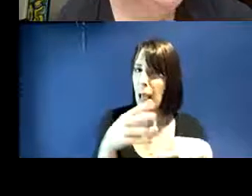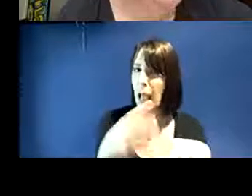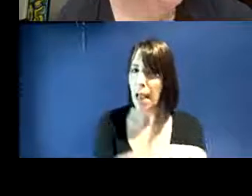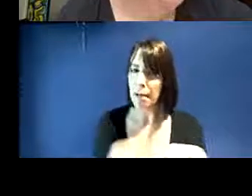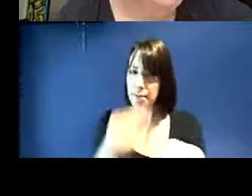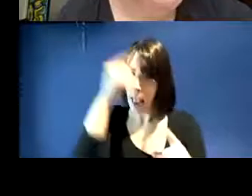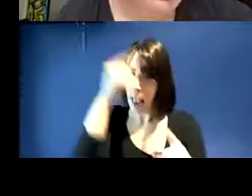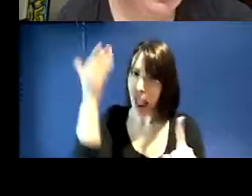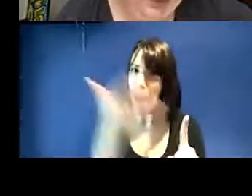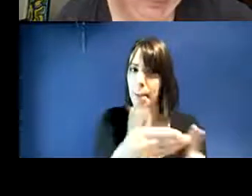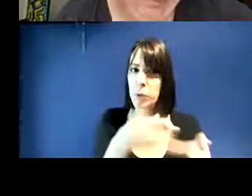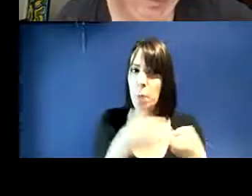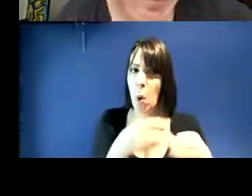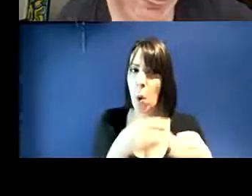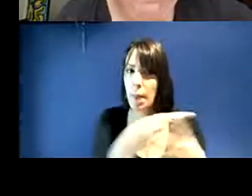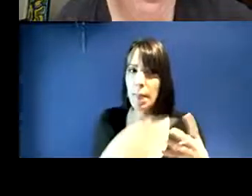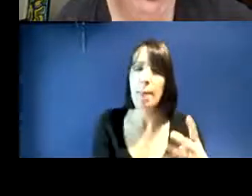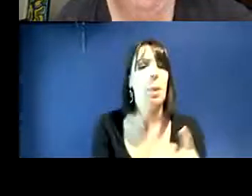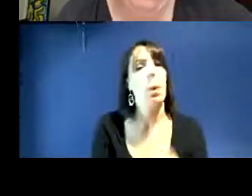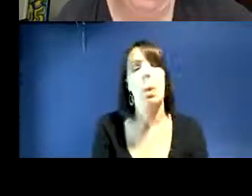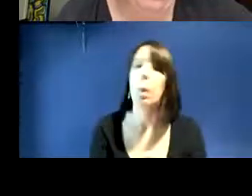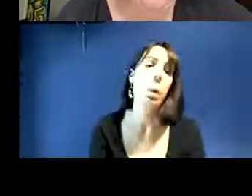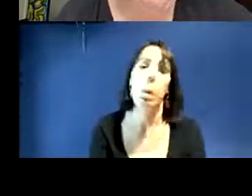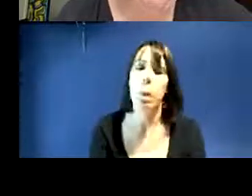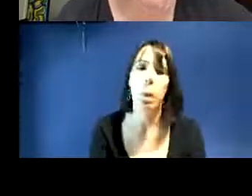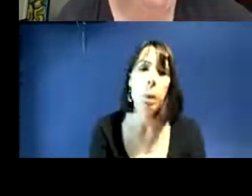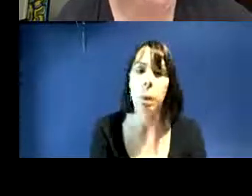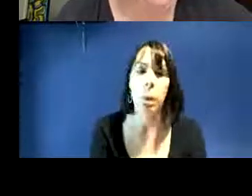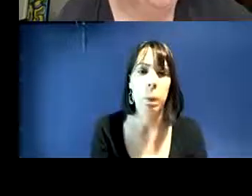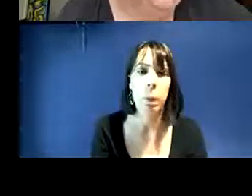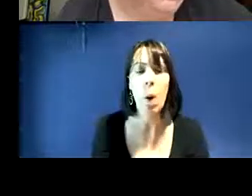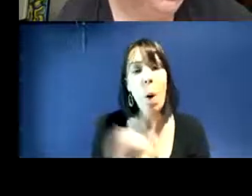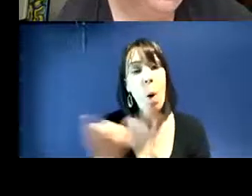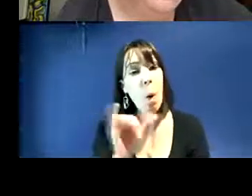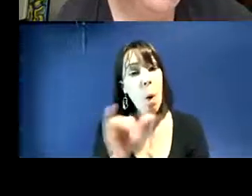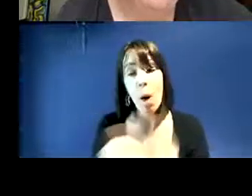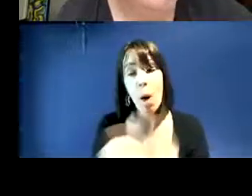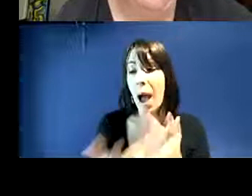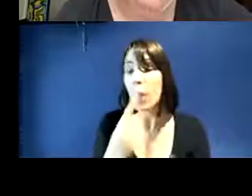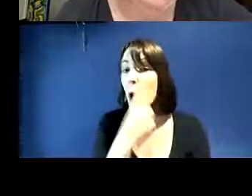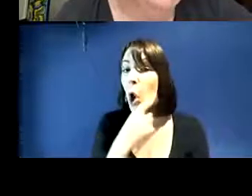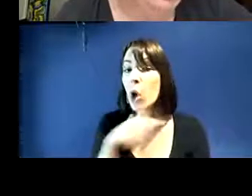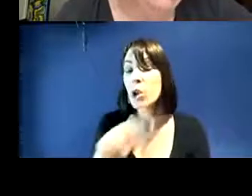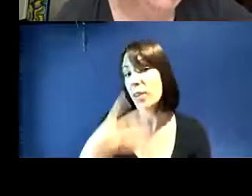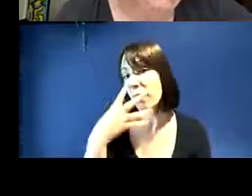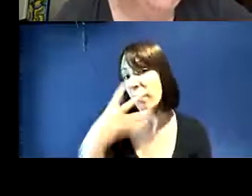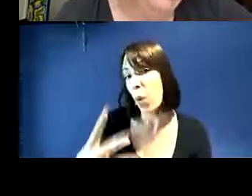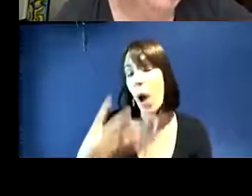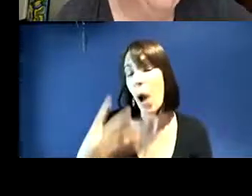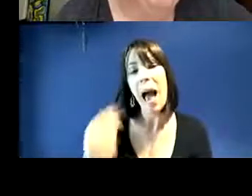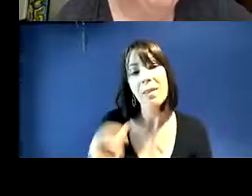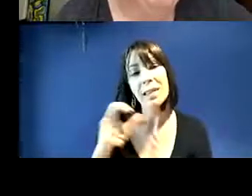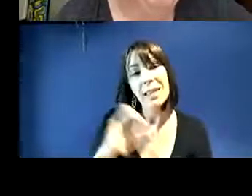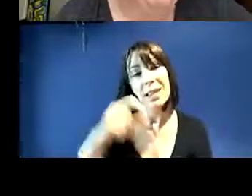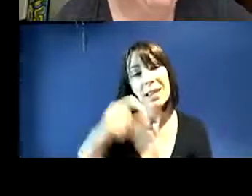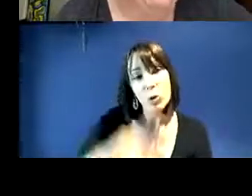Women and girls like Willow Dunn, a 4-year-old girl with Down syndrome, whose father was last year charged with her